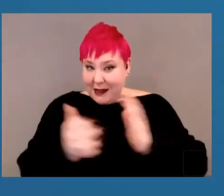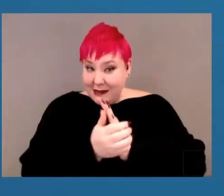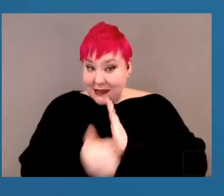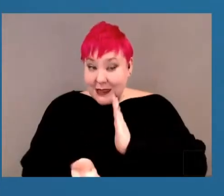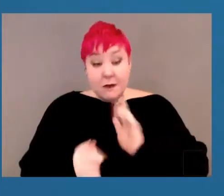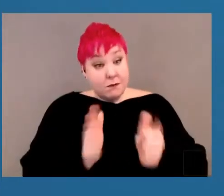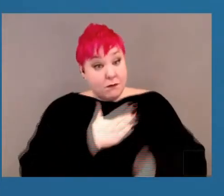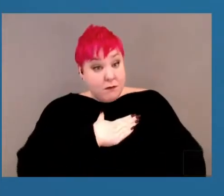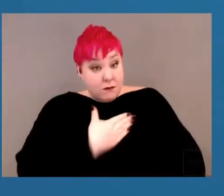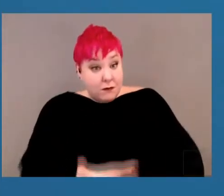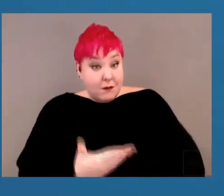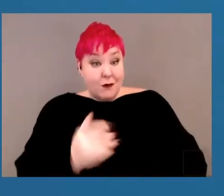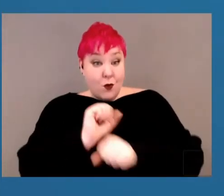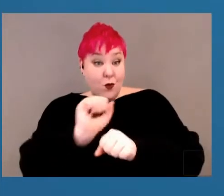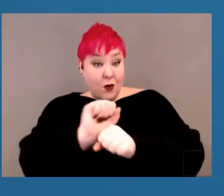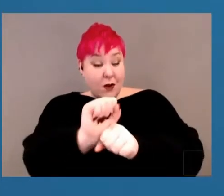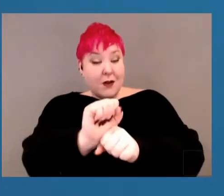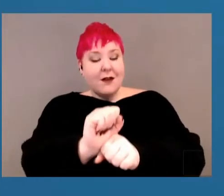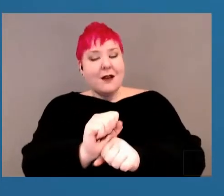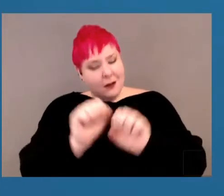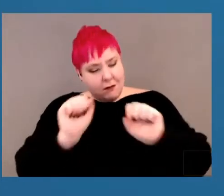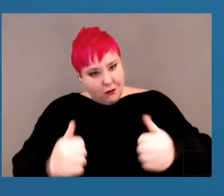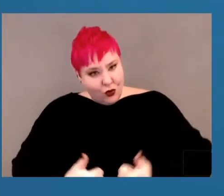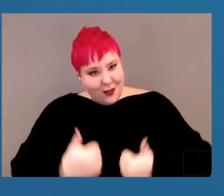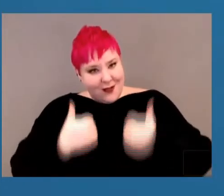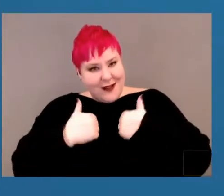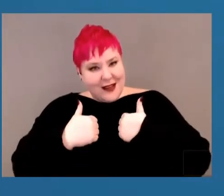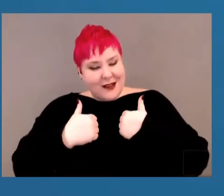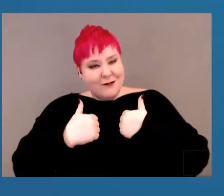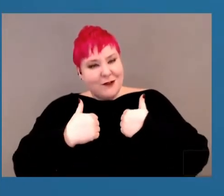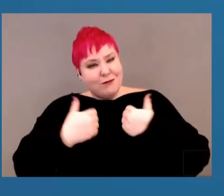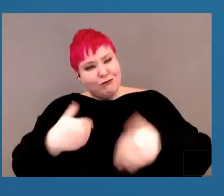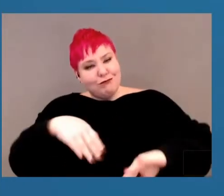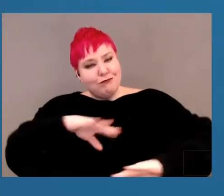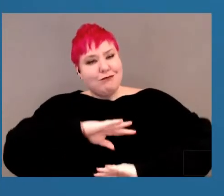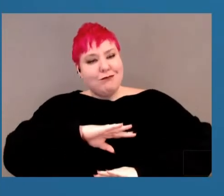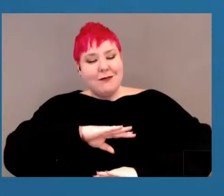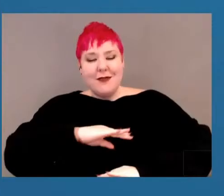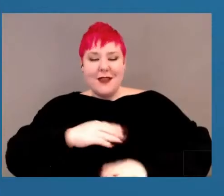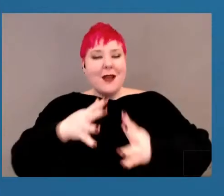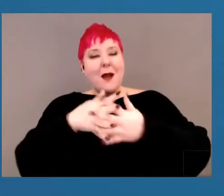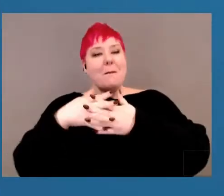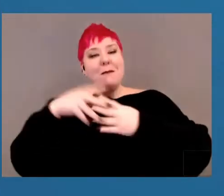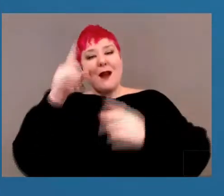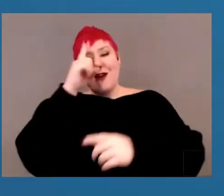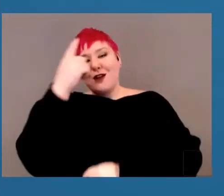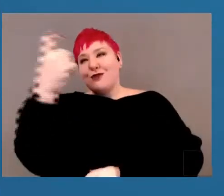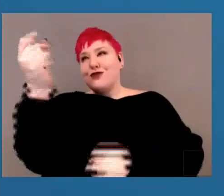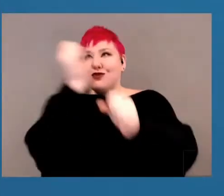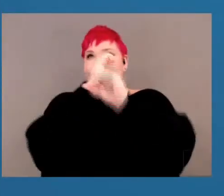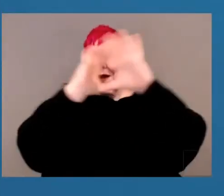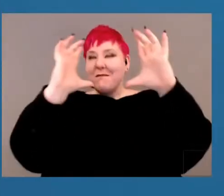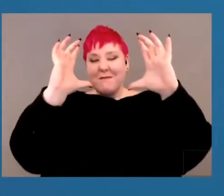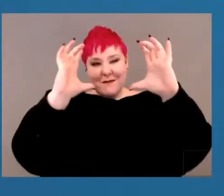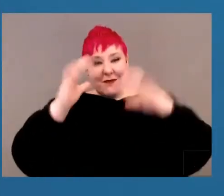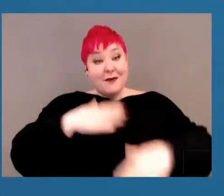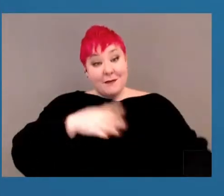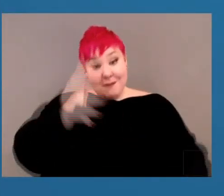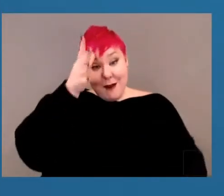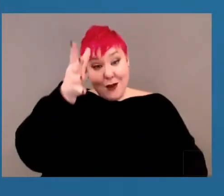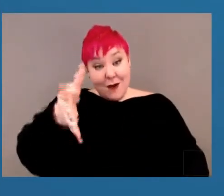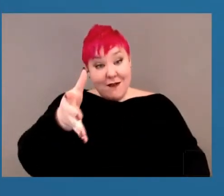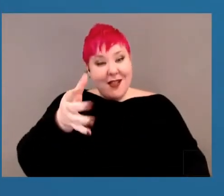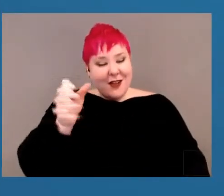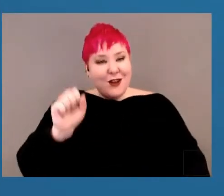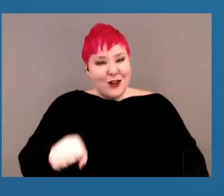hard could live a good life, live the American dream. Like my grandfather could raise 8